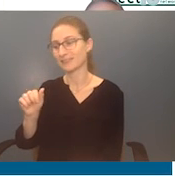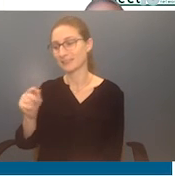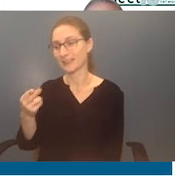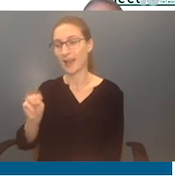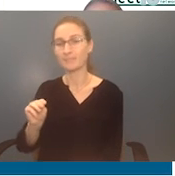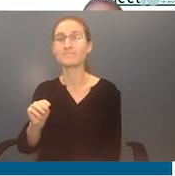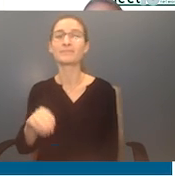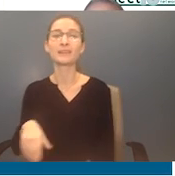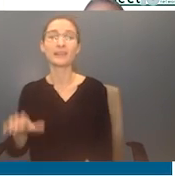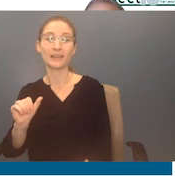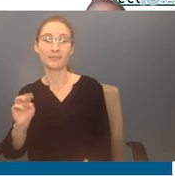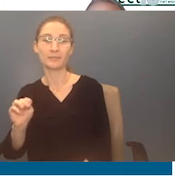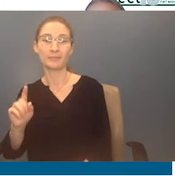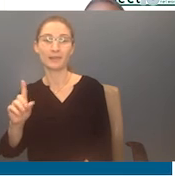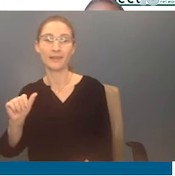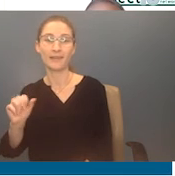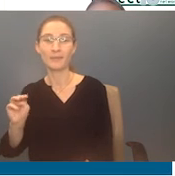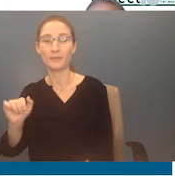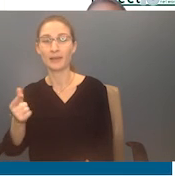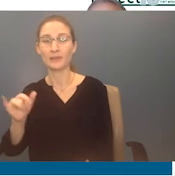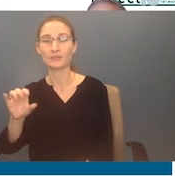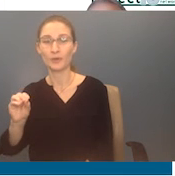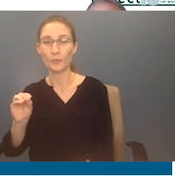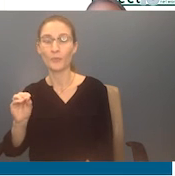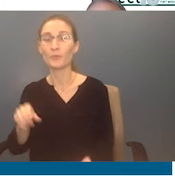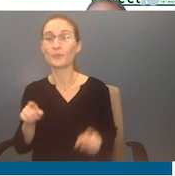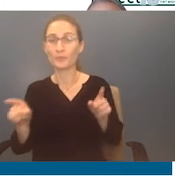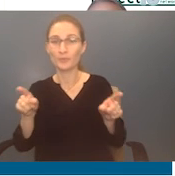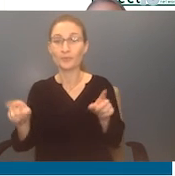right. And if you have any questions, once again, please feel